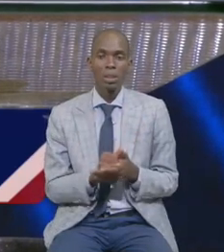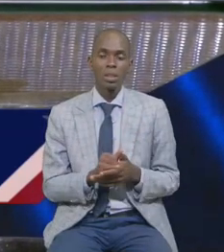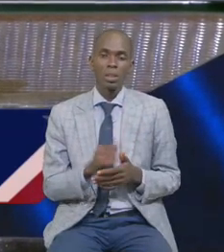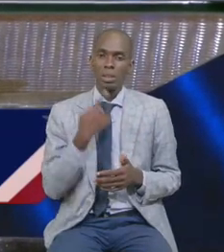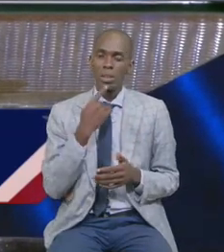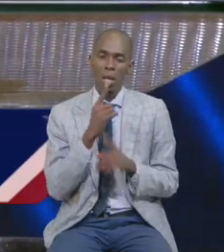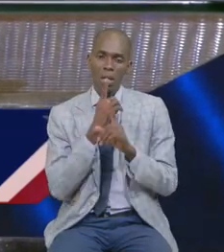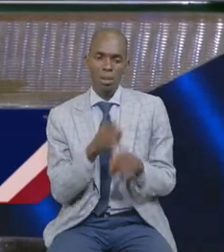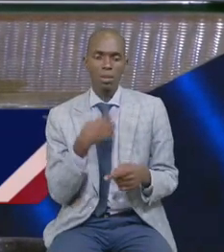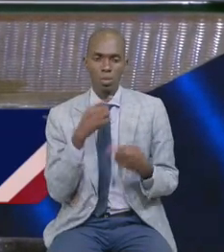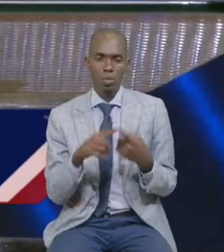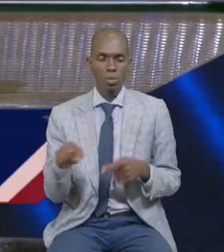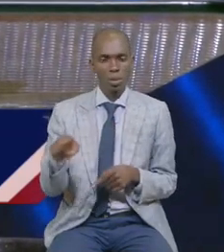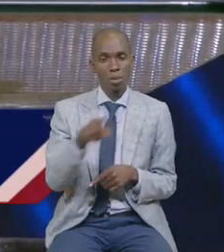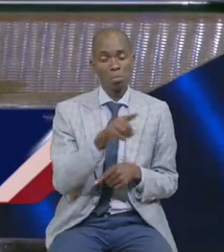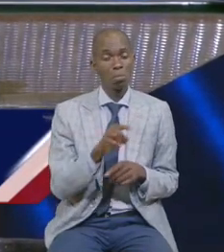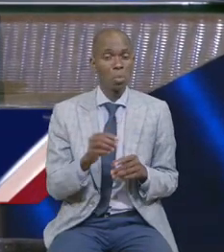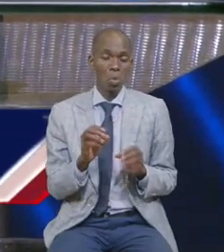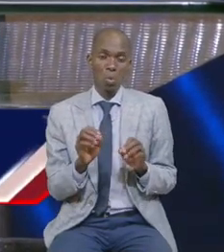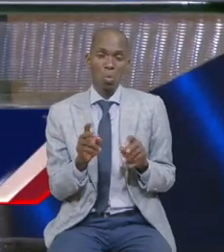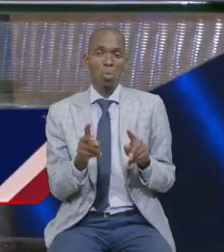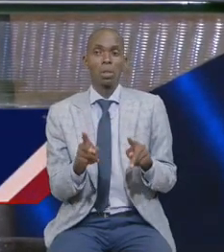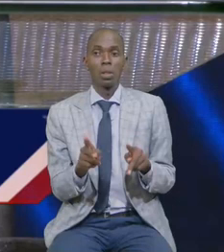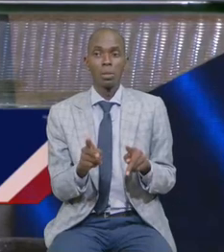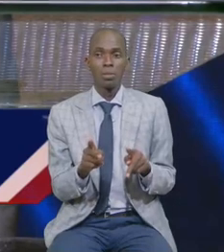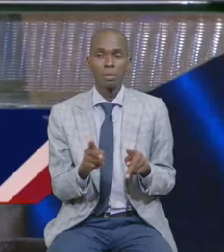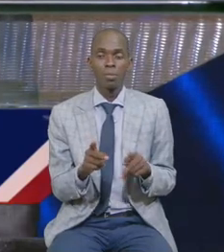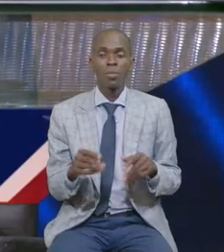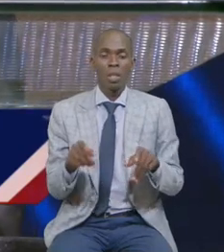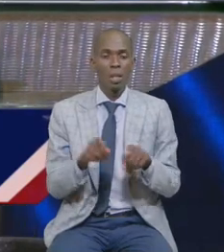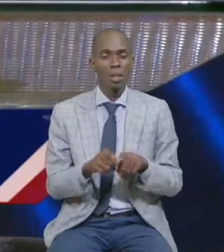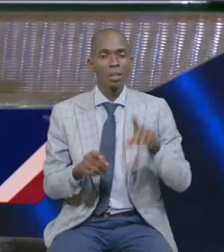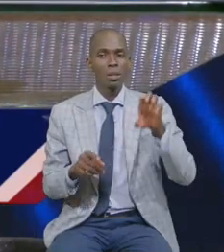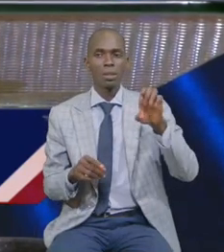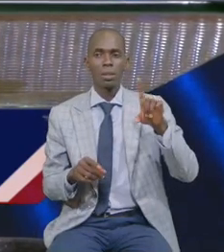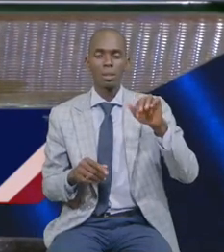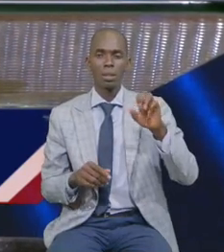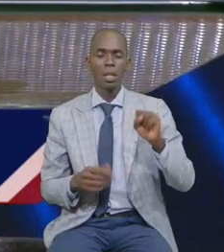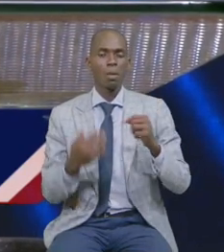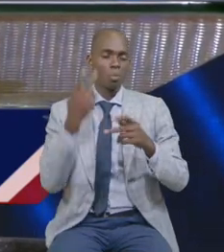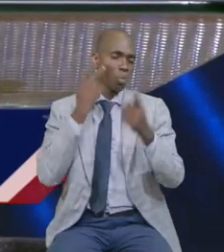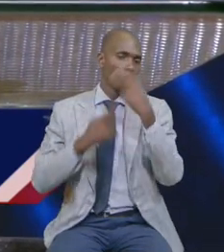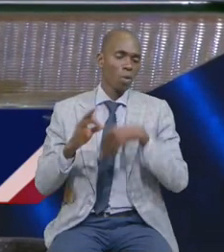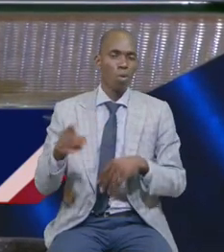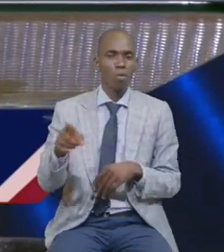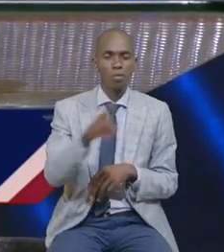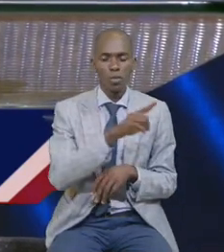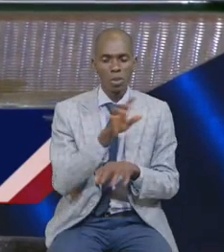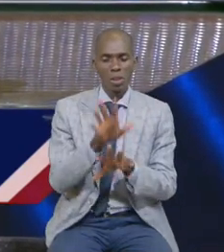unto them well as a science prophesied of you Hypocrites